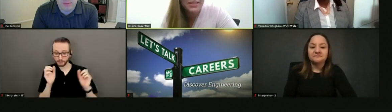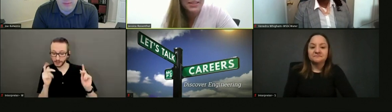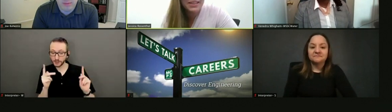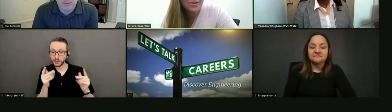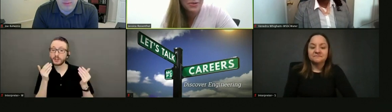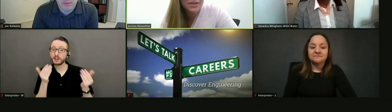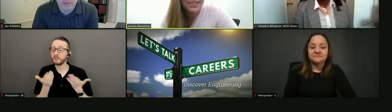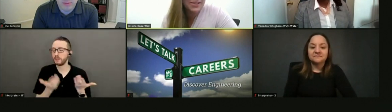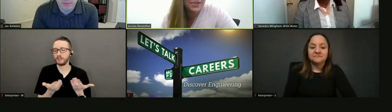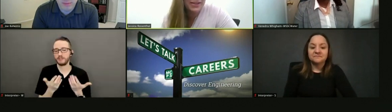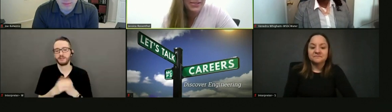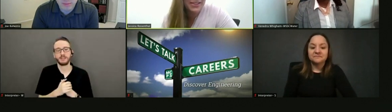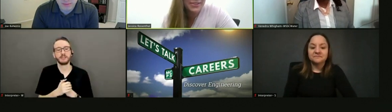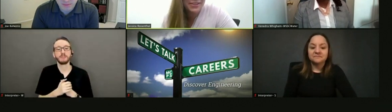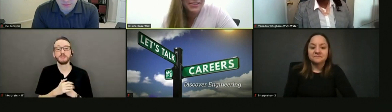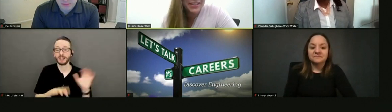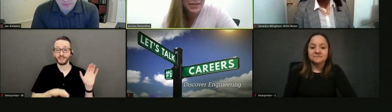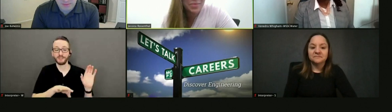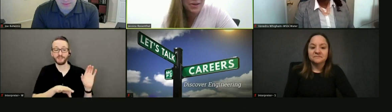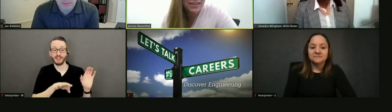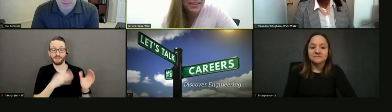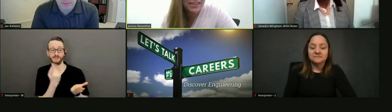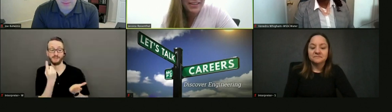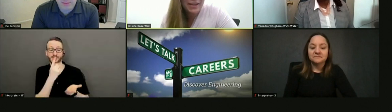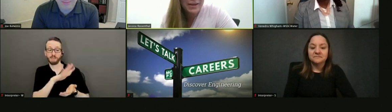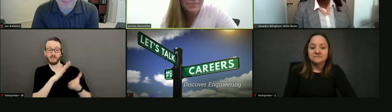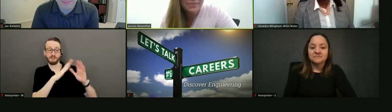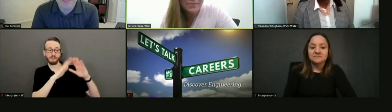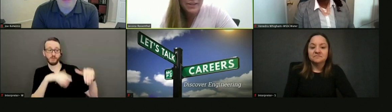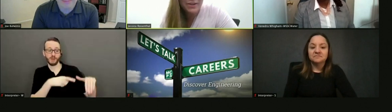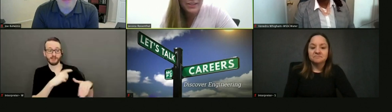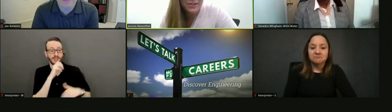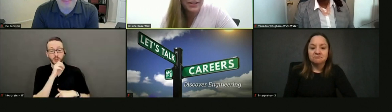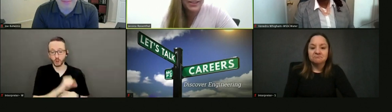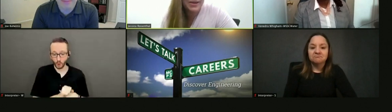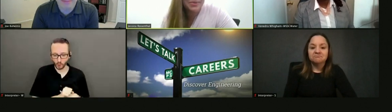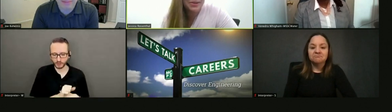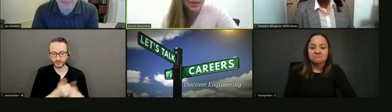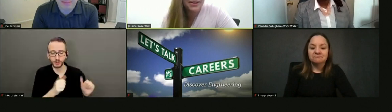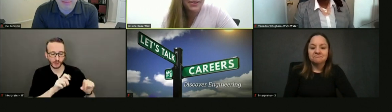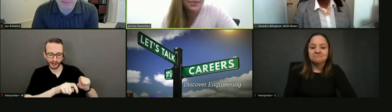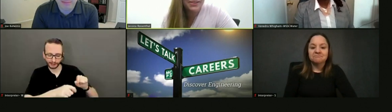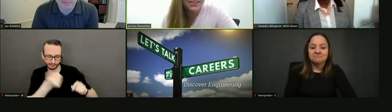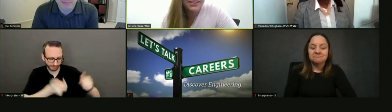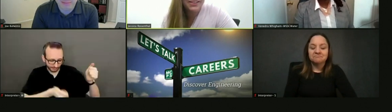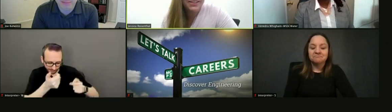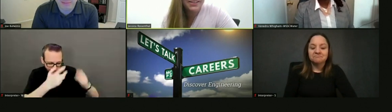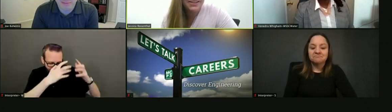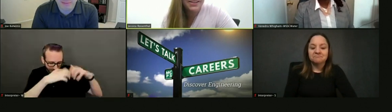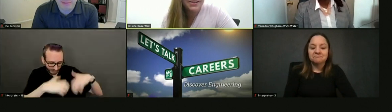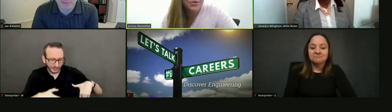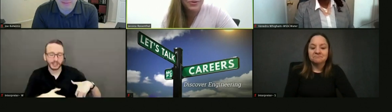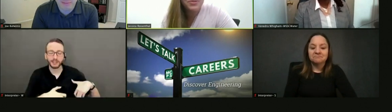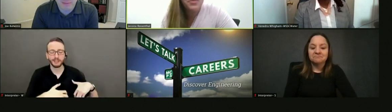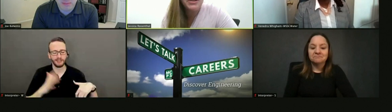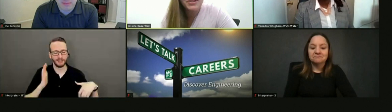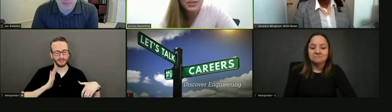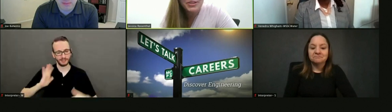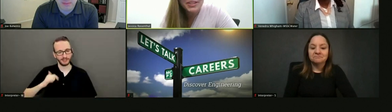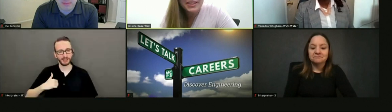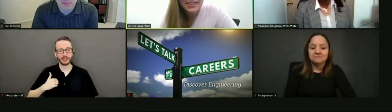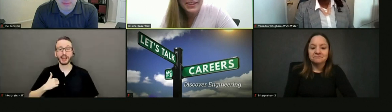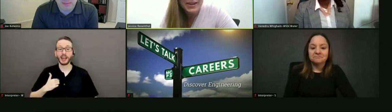maybe old things in your house that you're allowed to take apart. I know I took a couple of